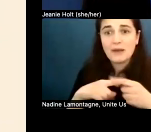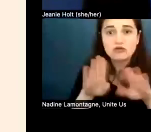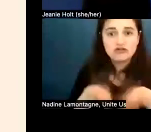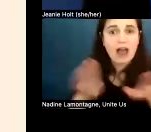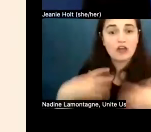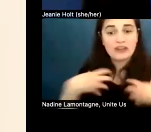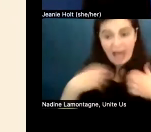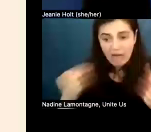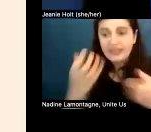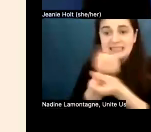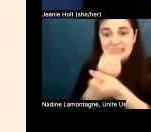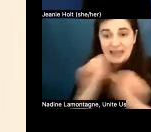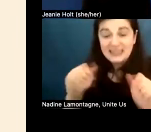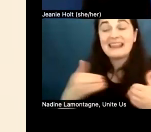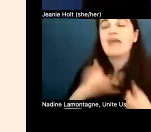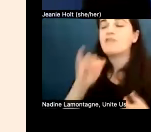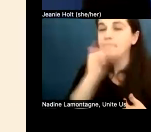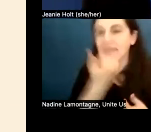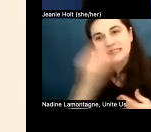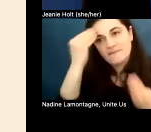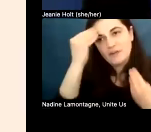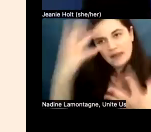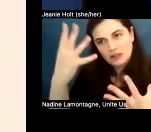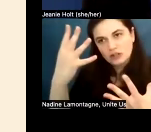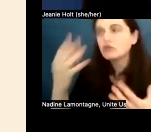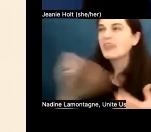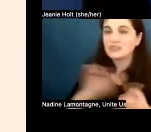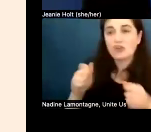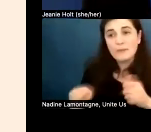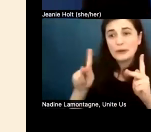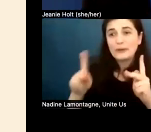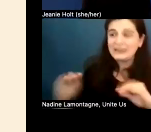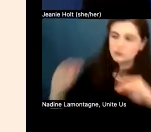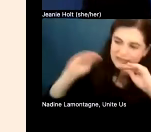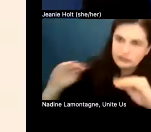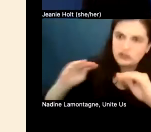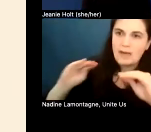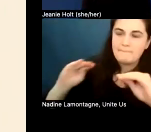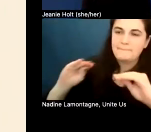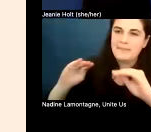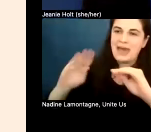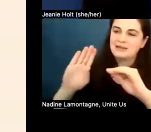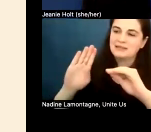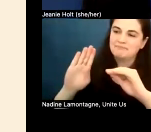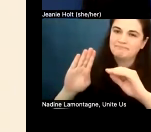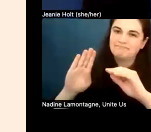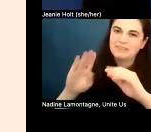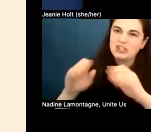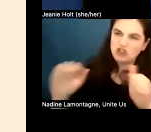misinformation. And I think there are lots of opportunities to try to educate those folks and counter that misinformation. But there's also a